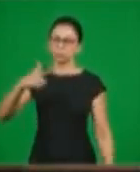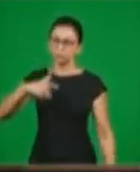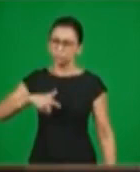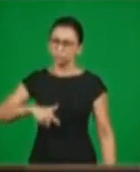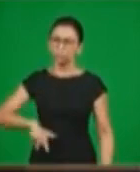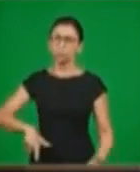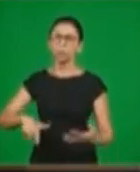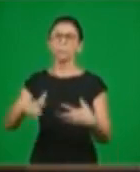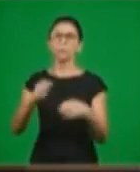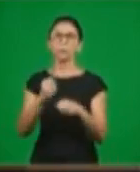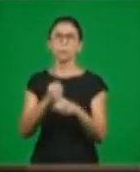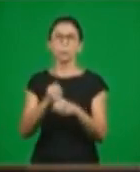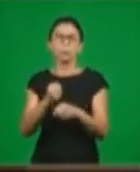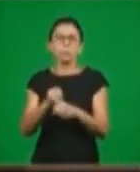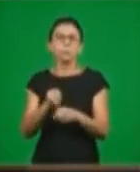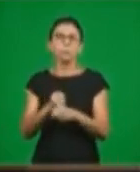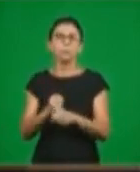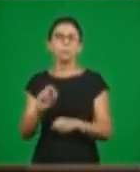To reconstruct,